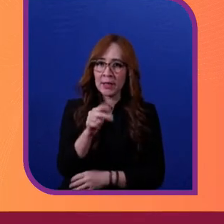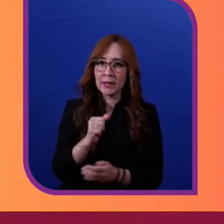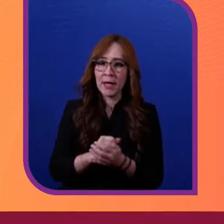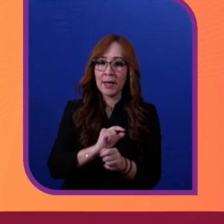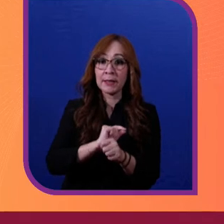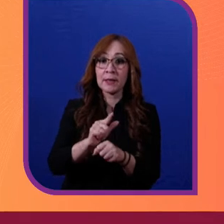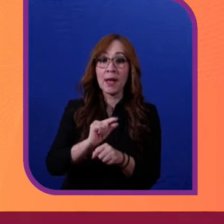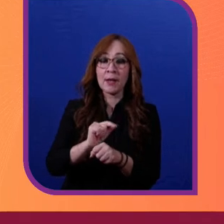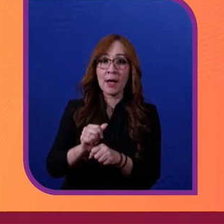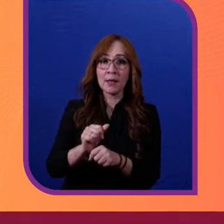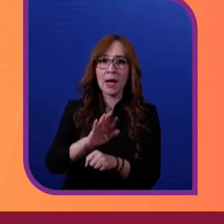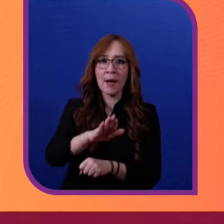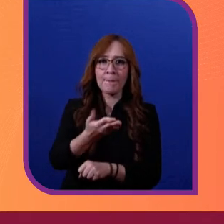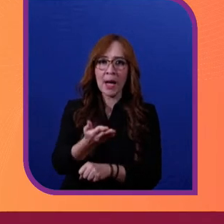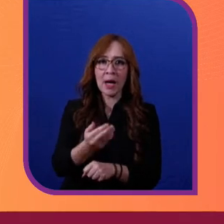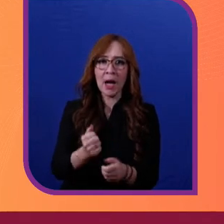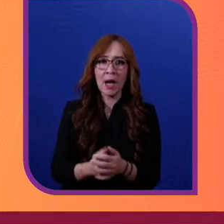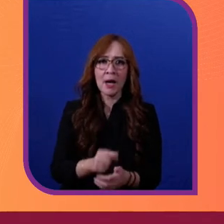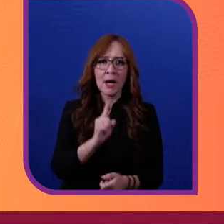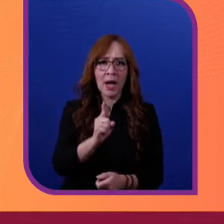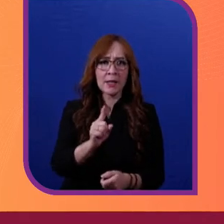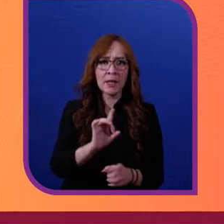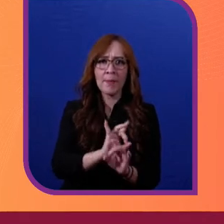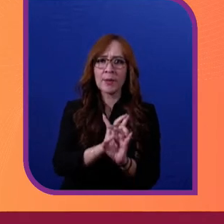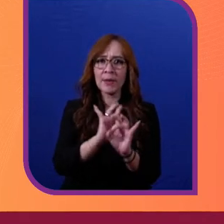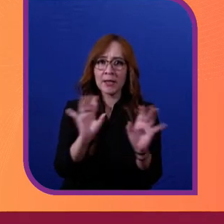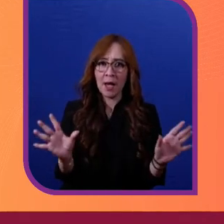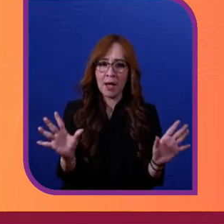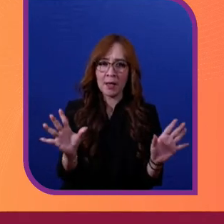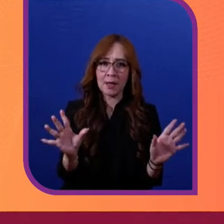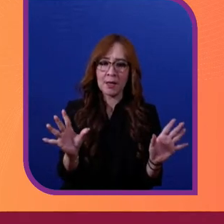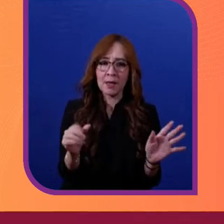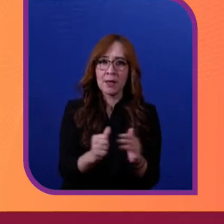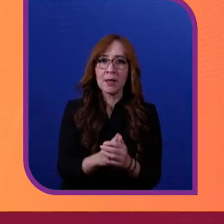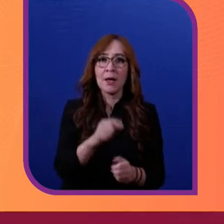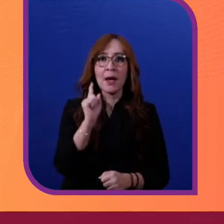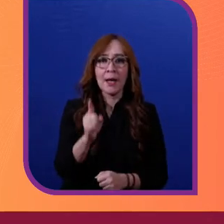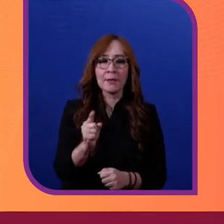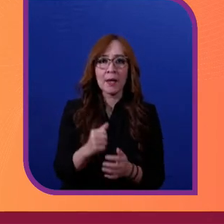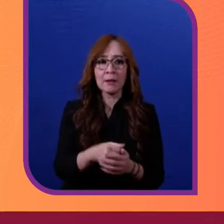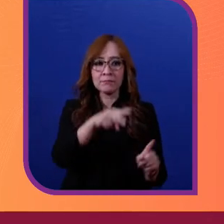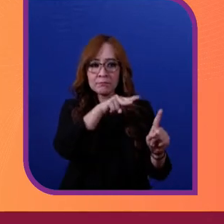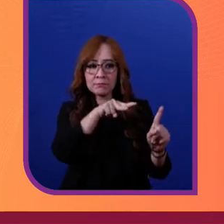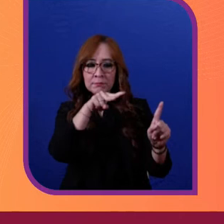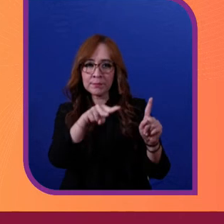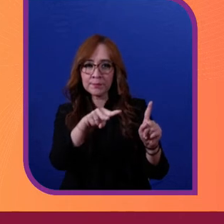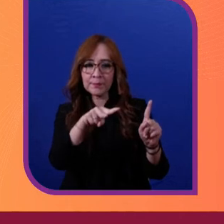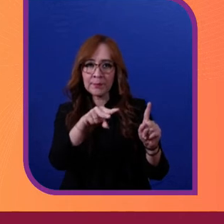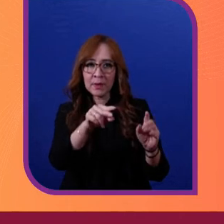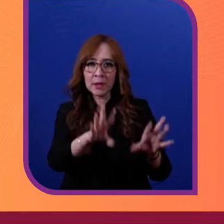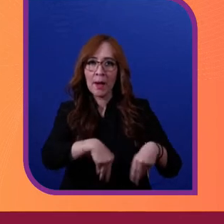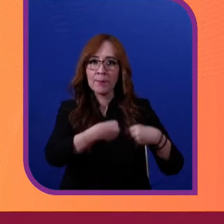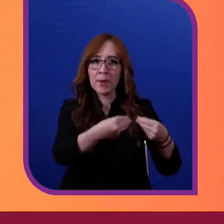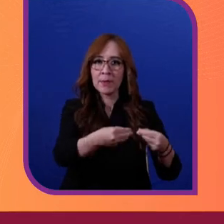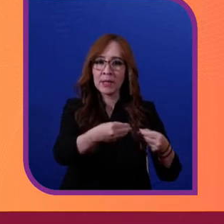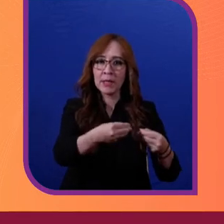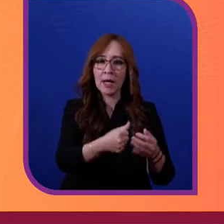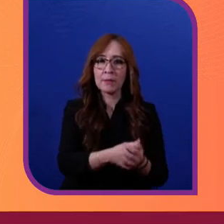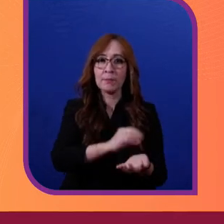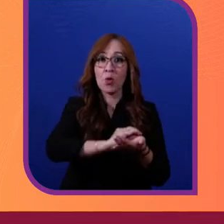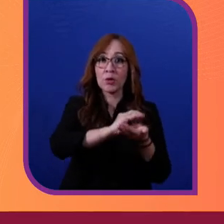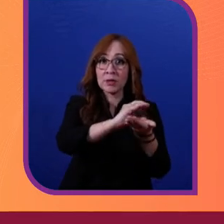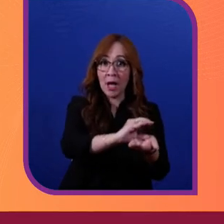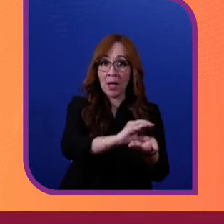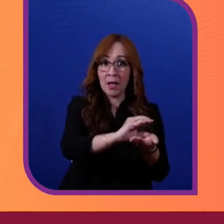difference between from the financial perspective Abidin projected sustainable and the nose